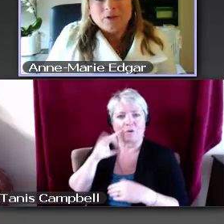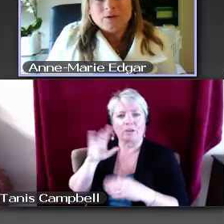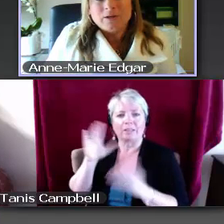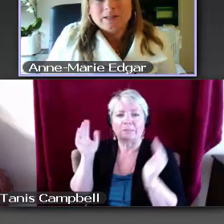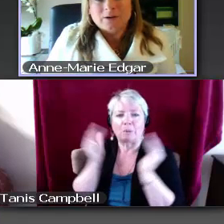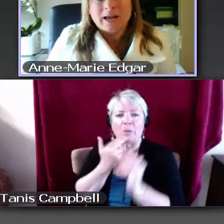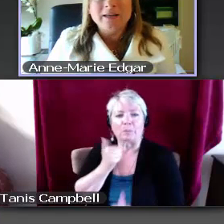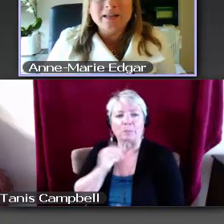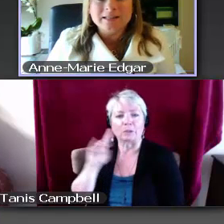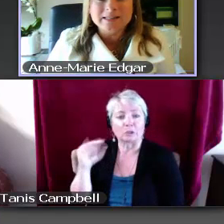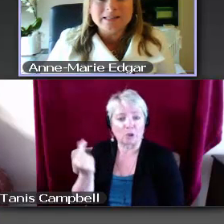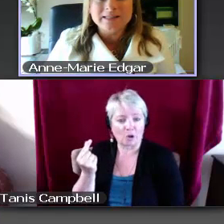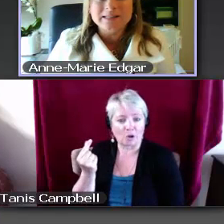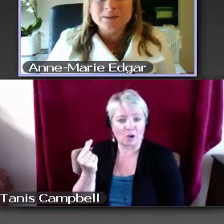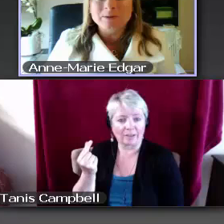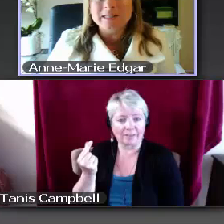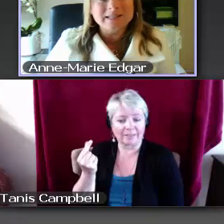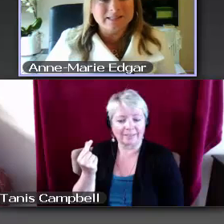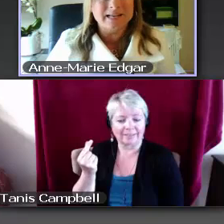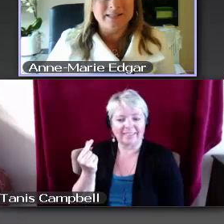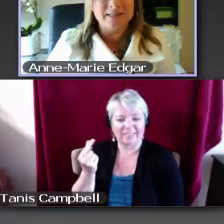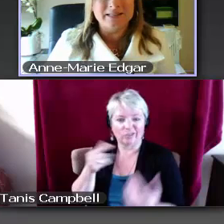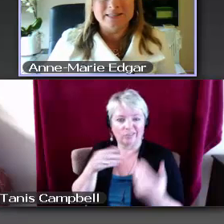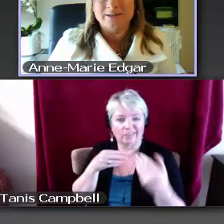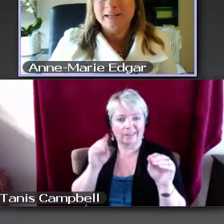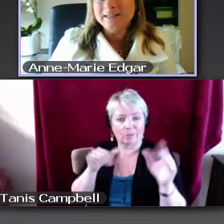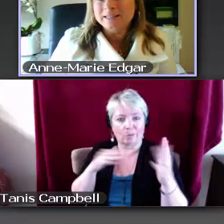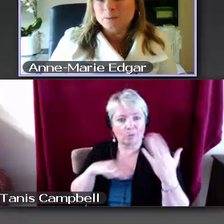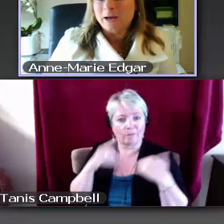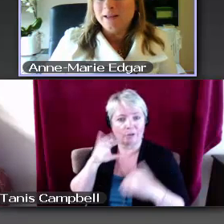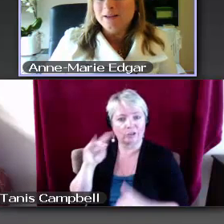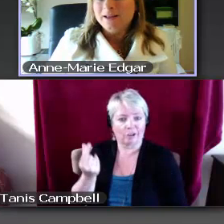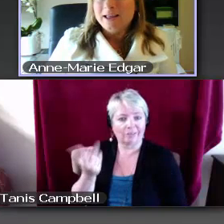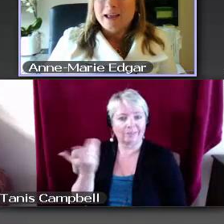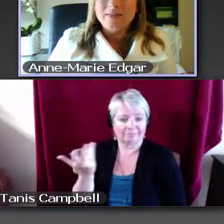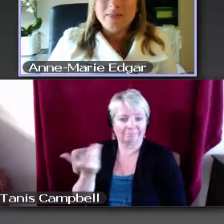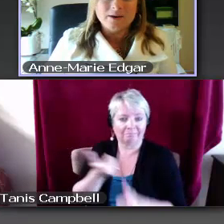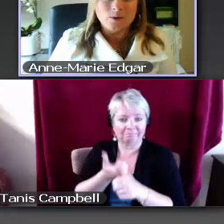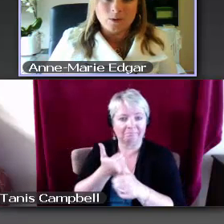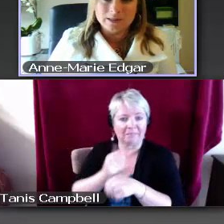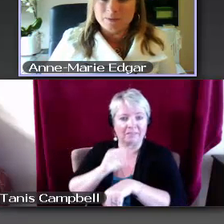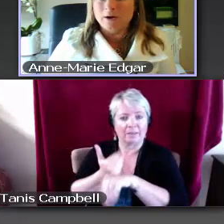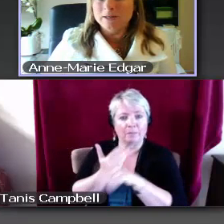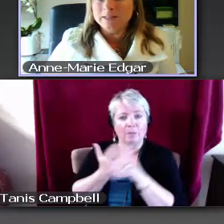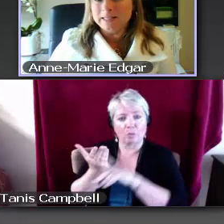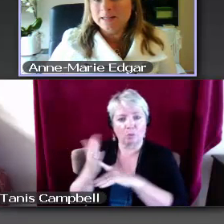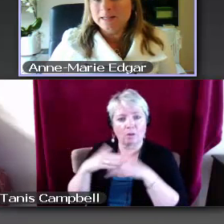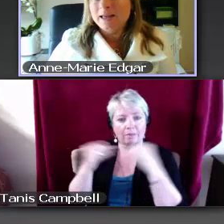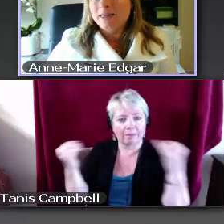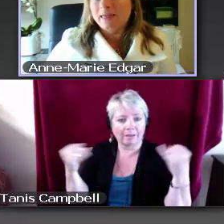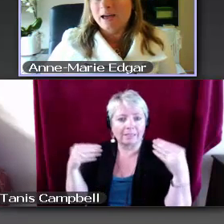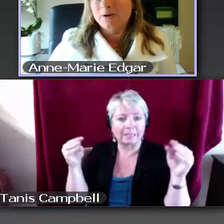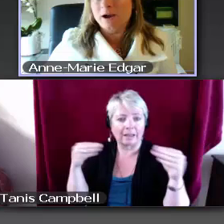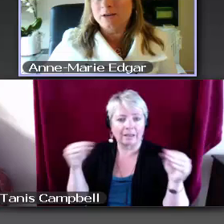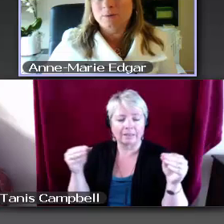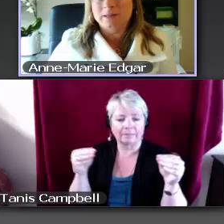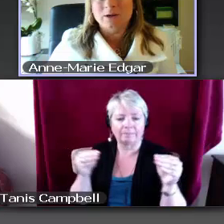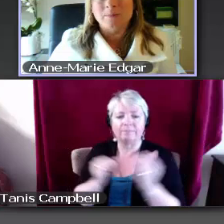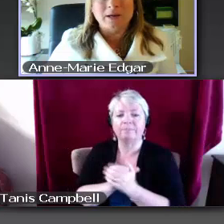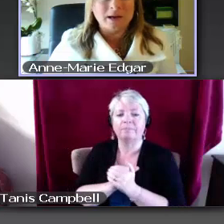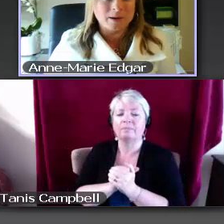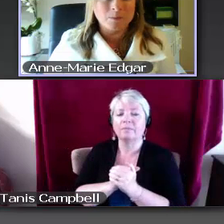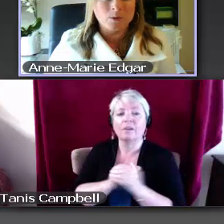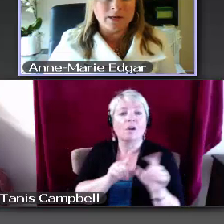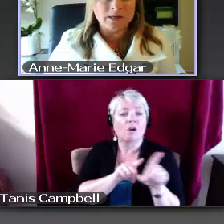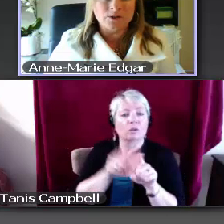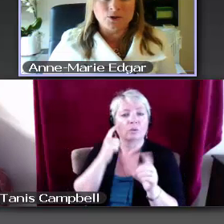the opportunities are endless. And so we're seeing success in this area as well. And then of course we are seeing that graduates